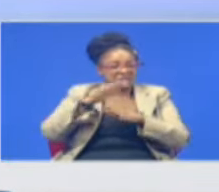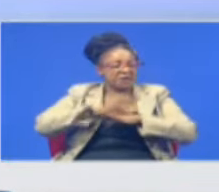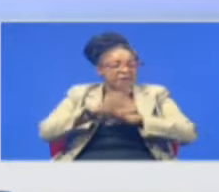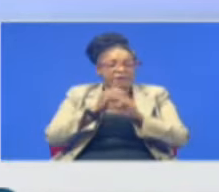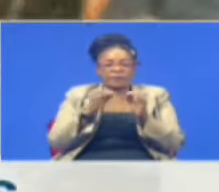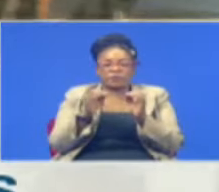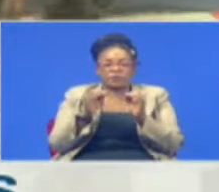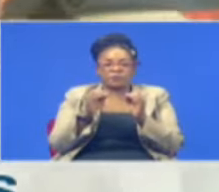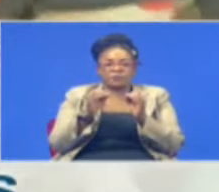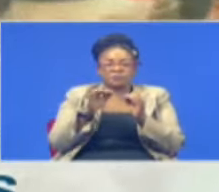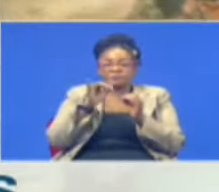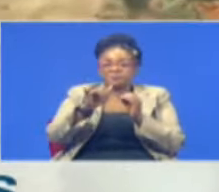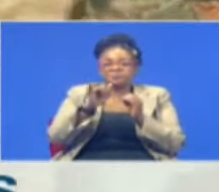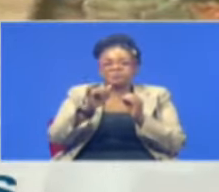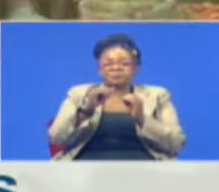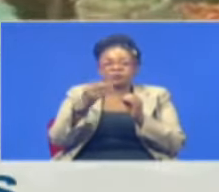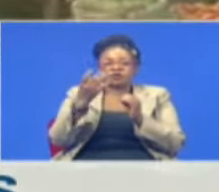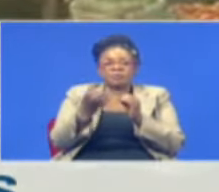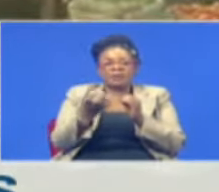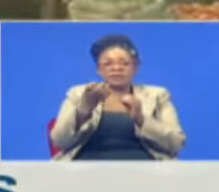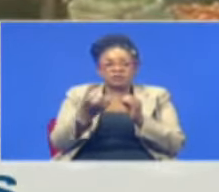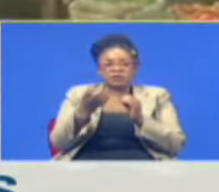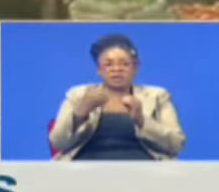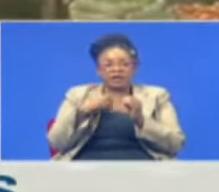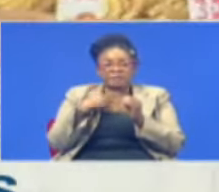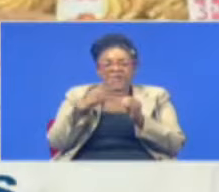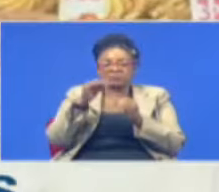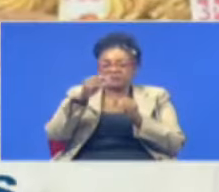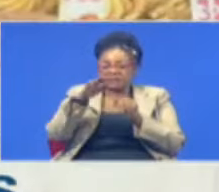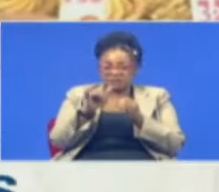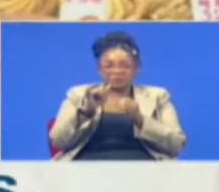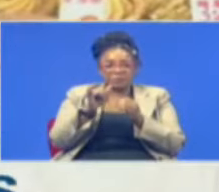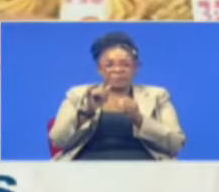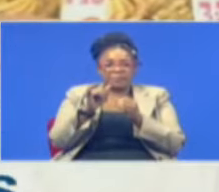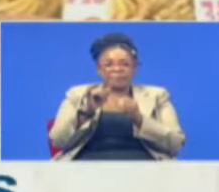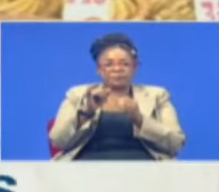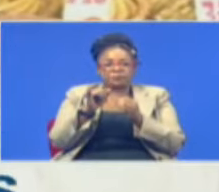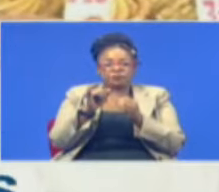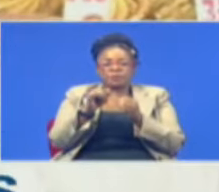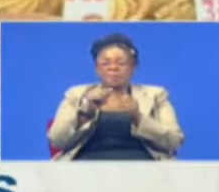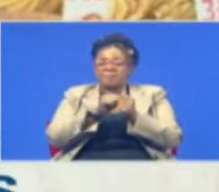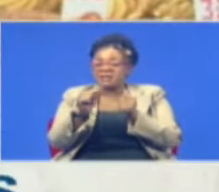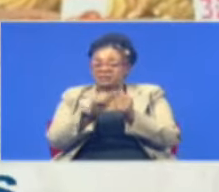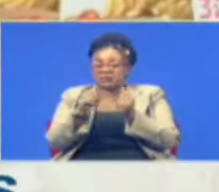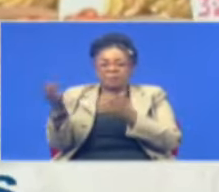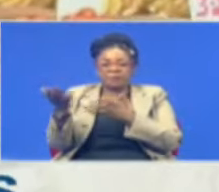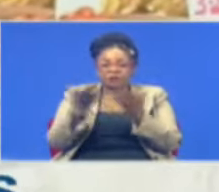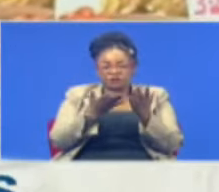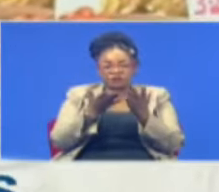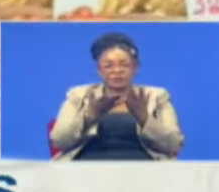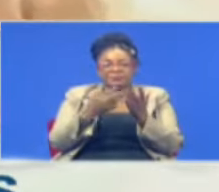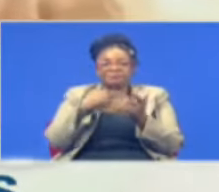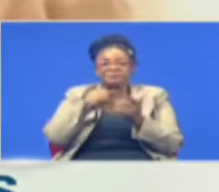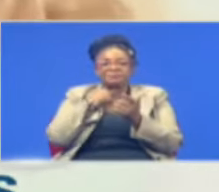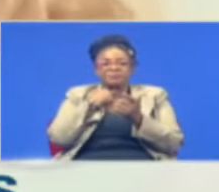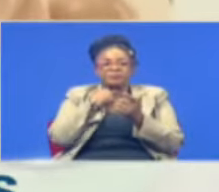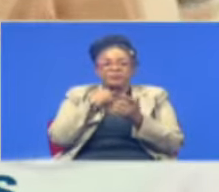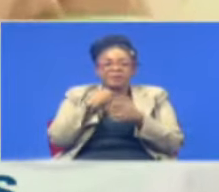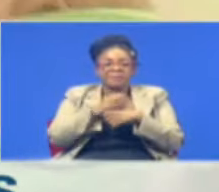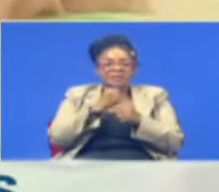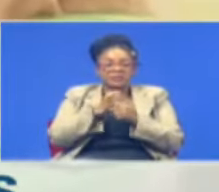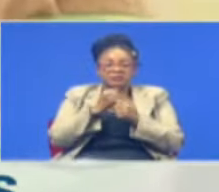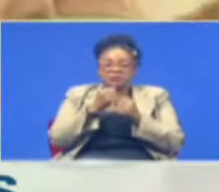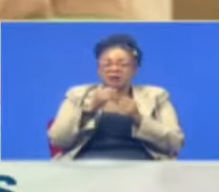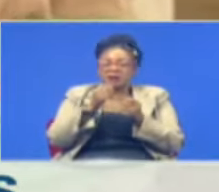the acute shortage of tomatoes has been attributed to the maize importation stalemate, pitting the country